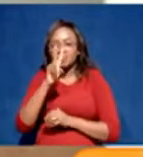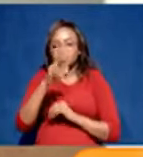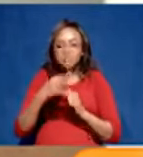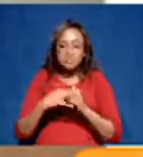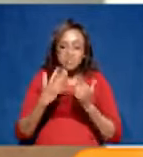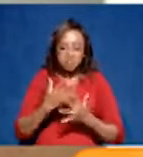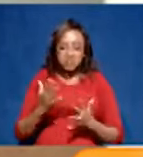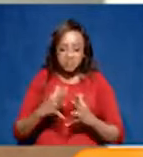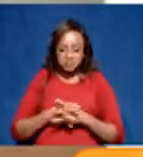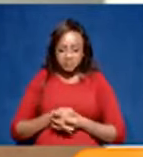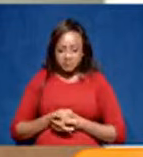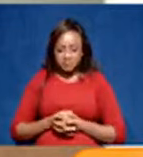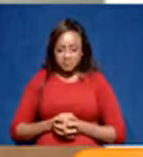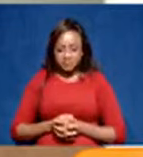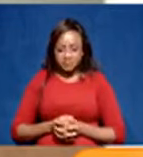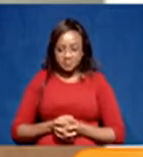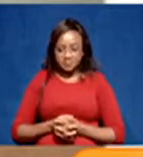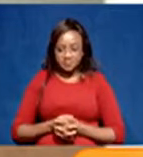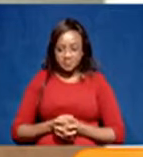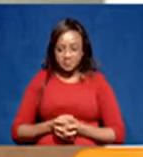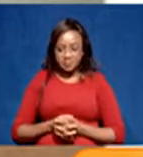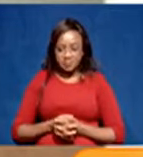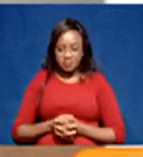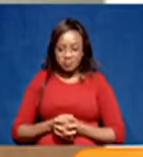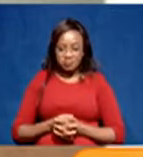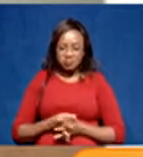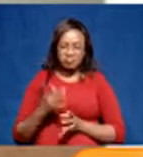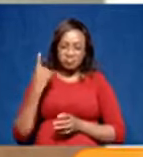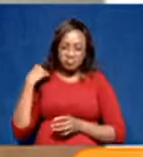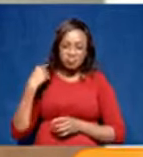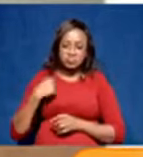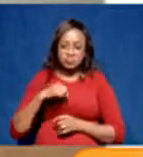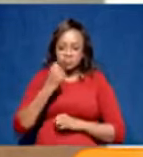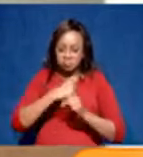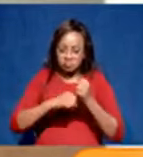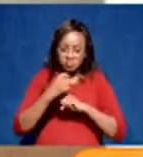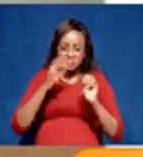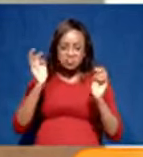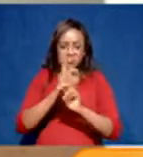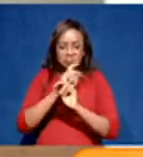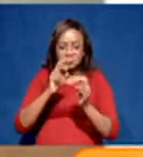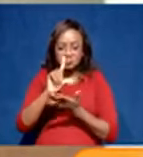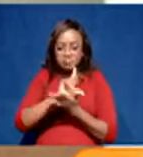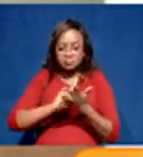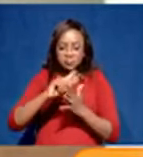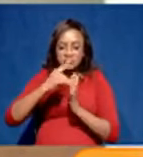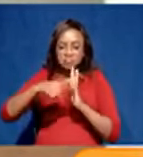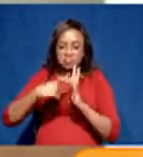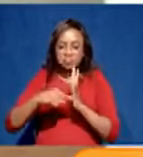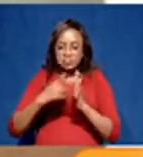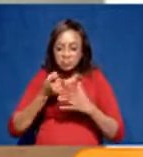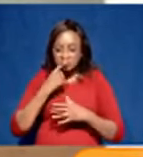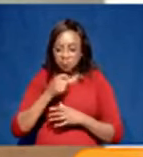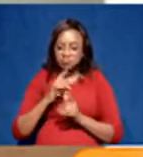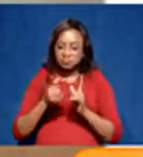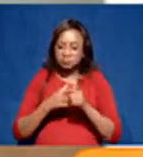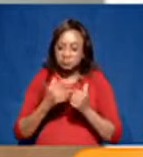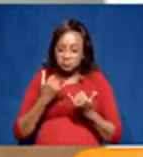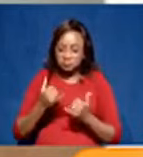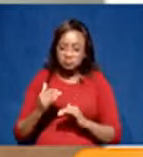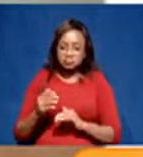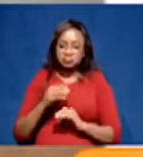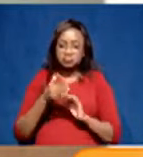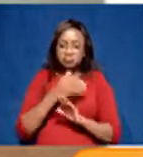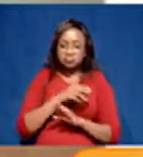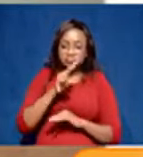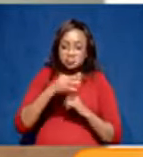100. Last year, we went into a drive of local manufacturing and try and recapitalize KEMSA. We have moved from 28%. We are